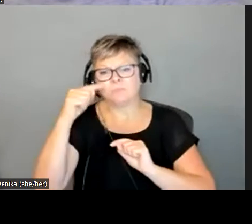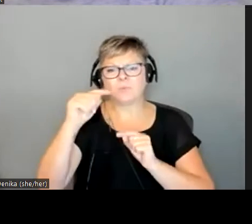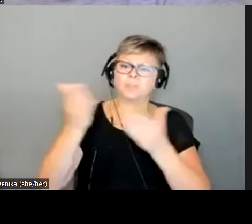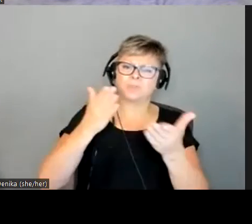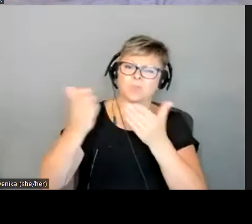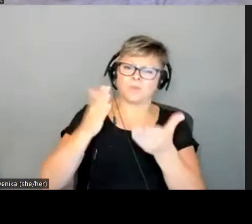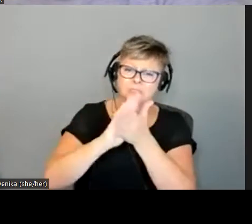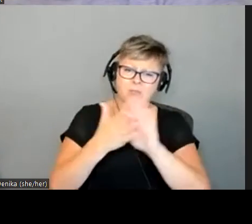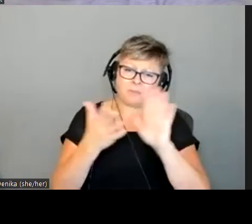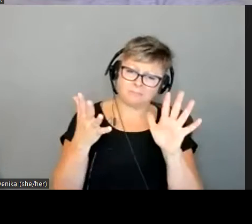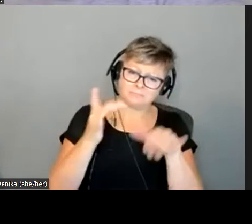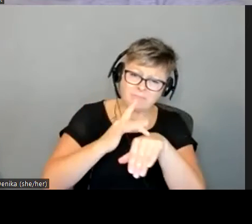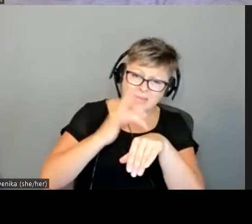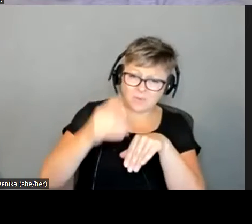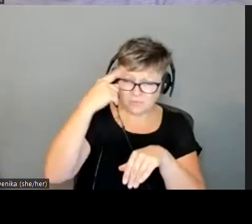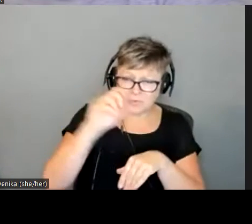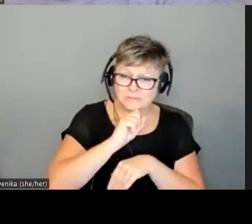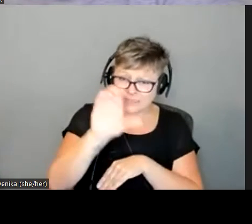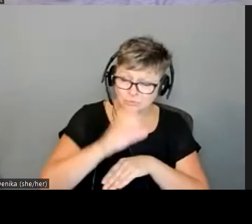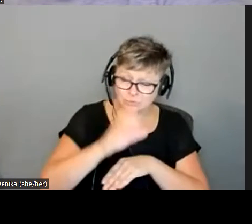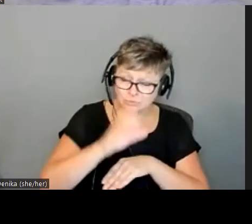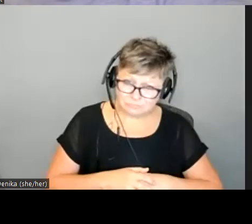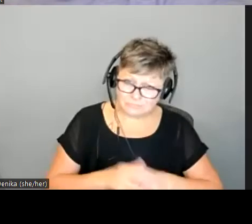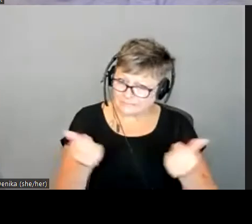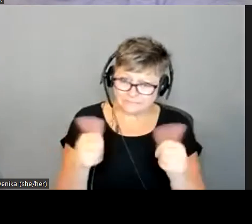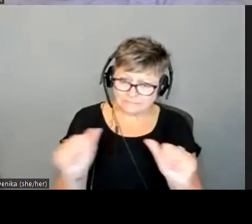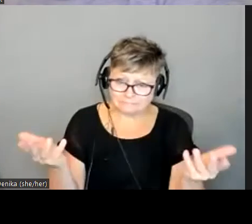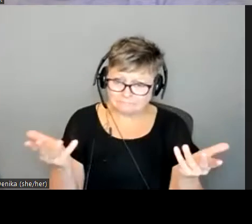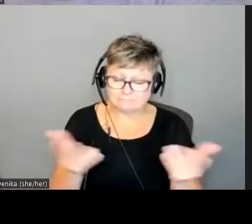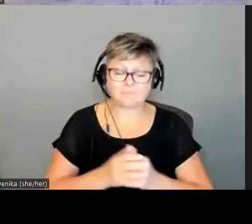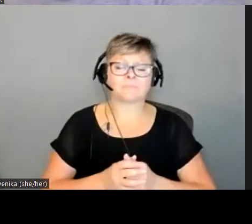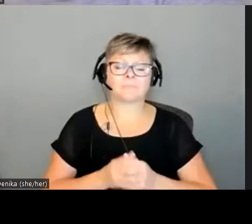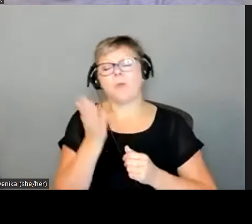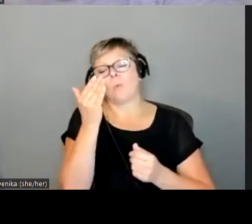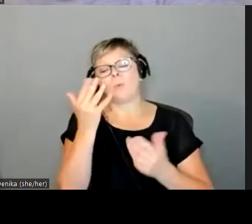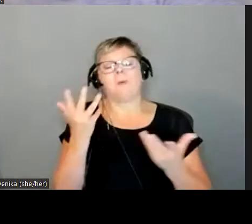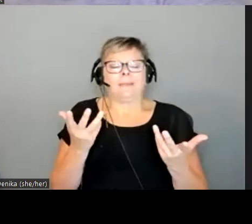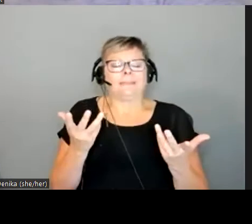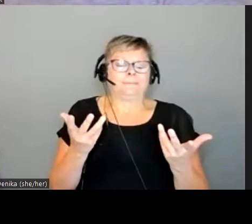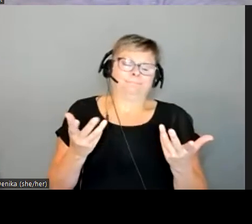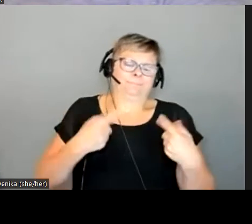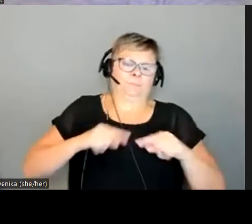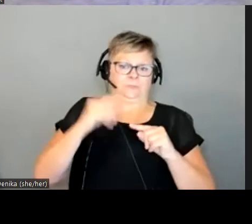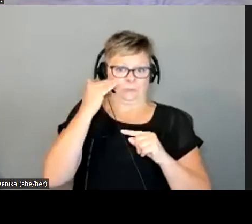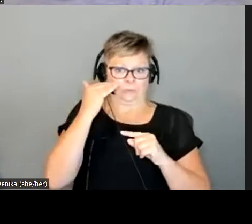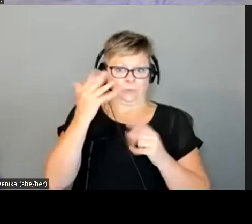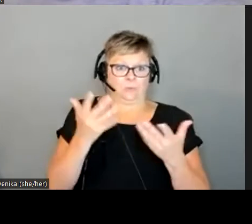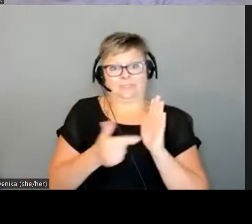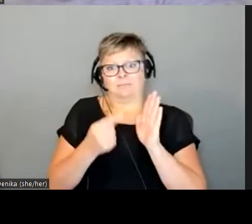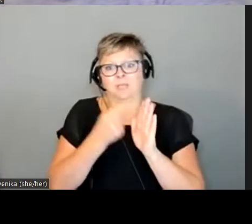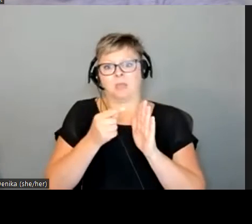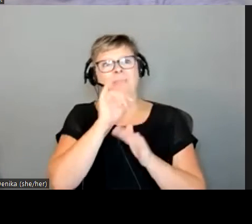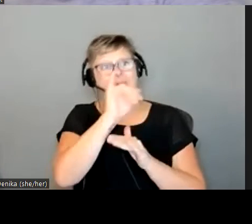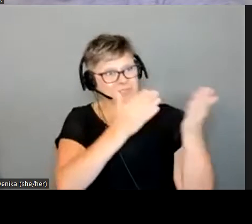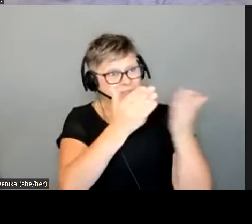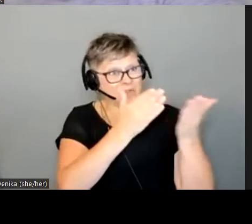for older adults? And because, you know, we know that, you know, sometimes the services may not be accessible or may